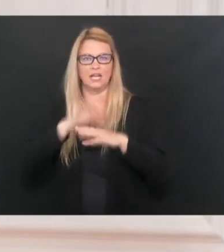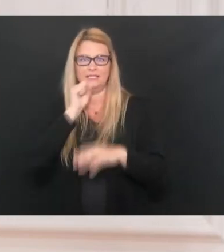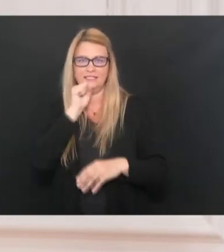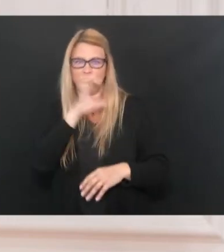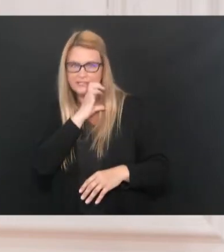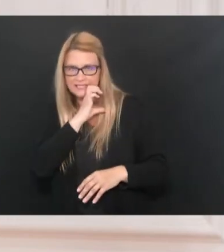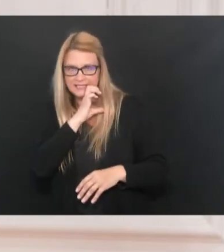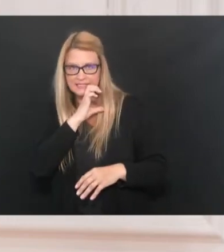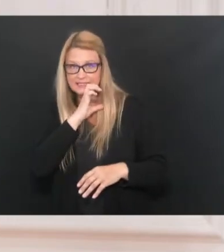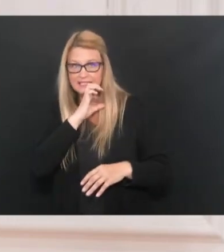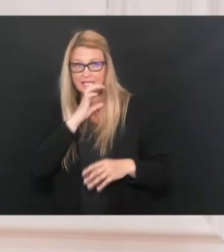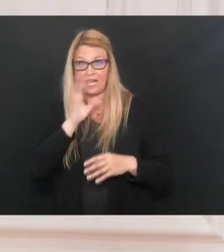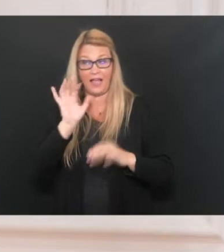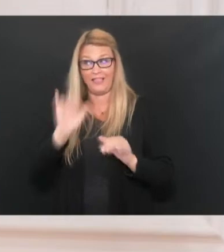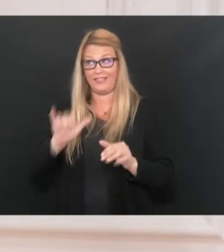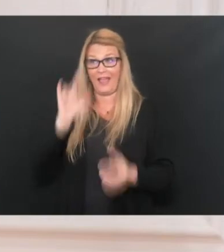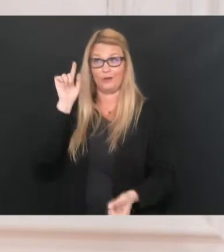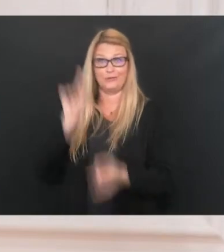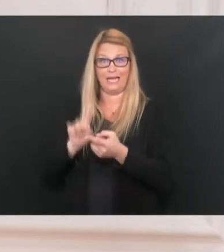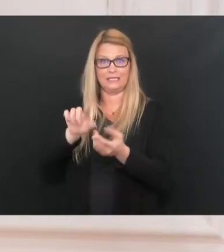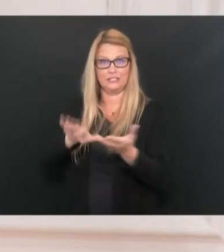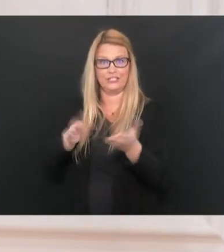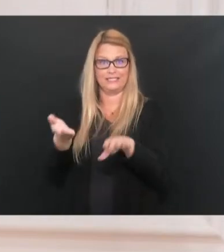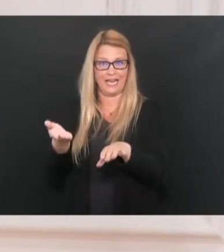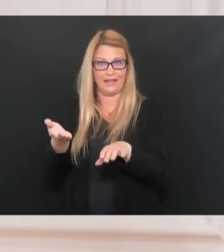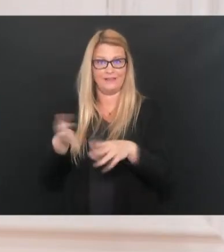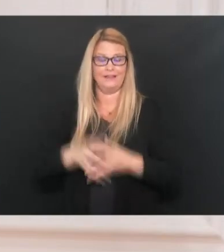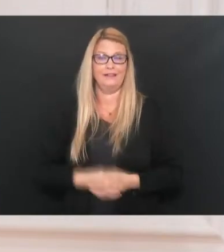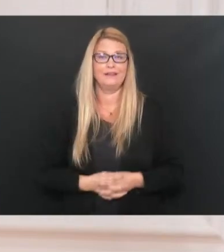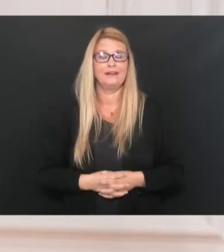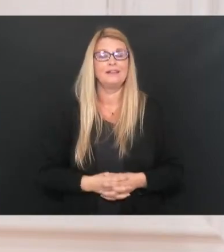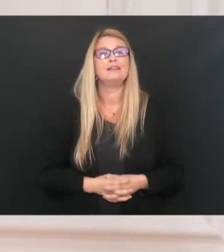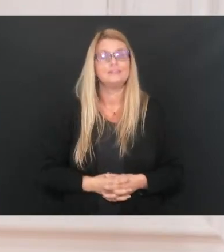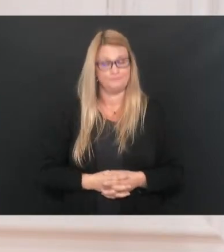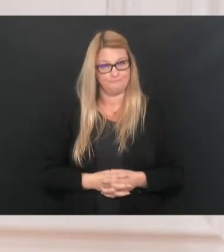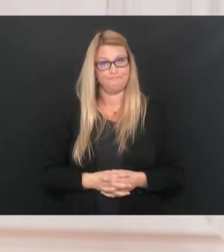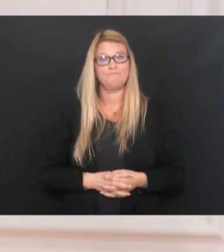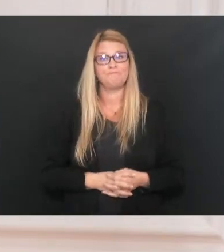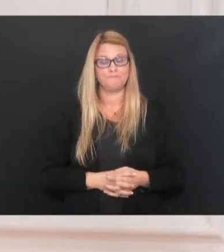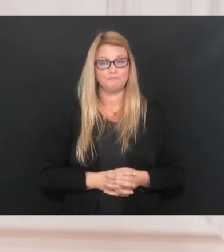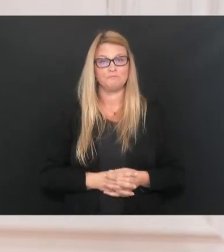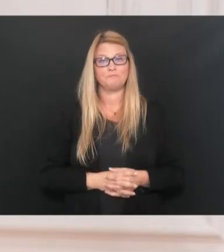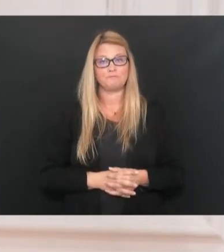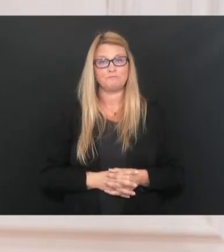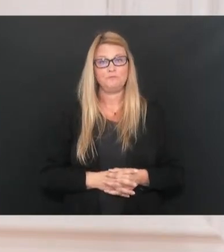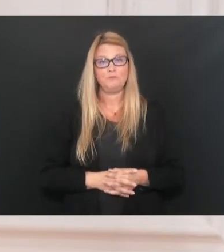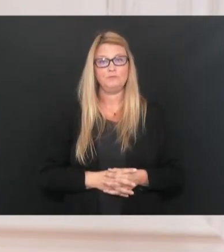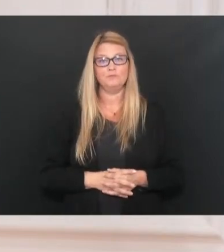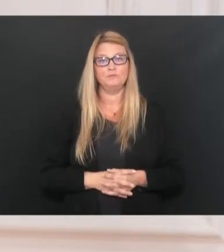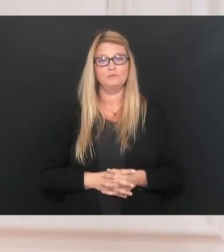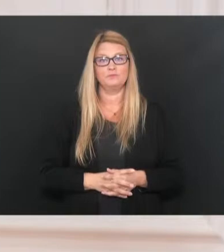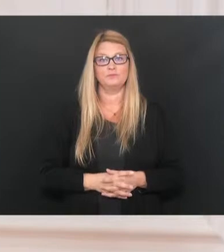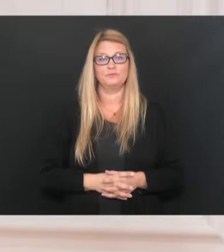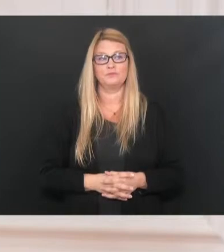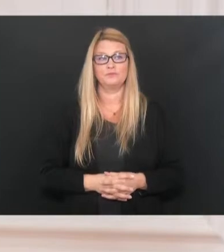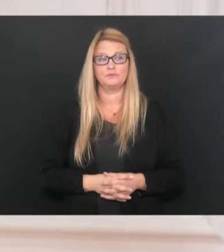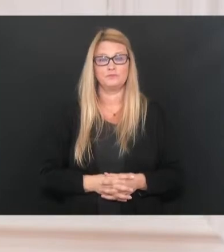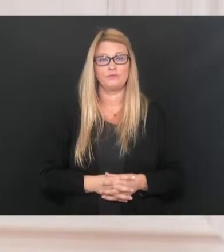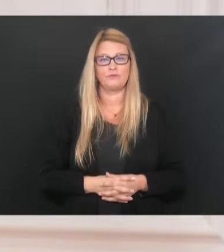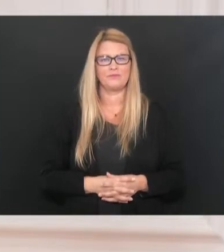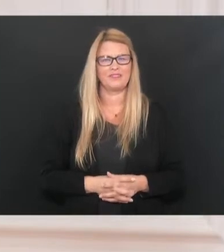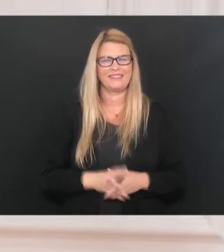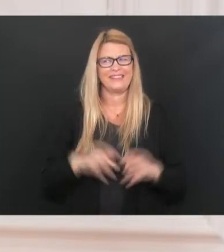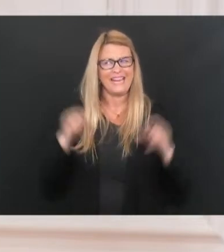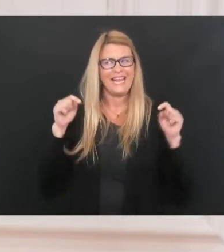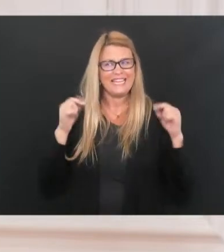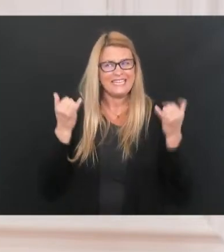has resulted in substantial gain of life and reduction in death rates on a weekly basis, that this